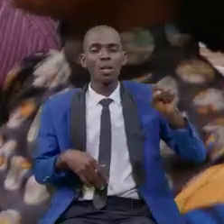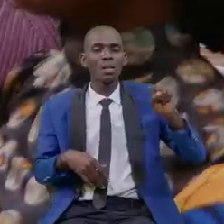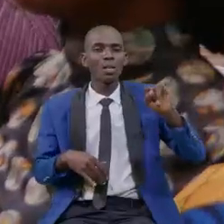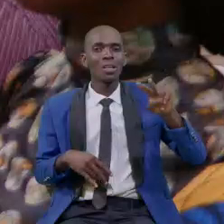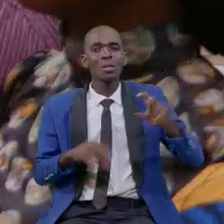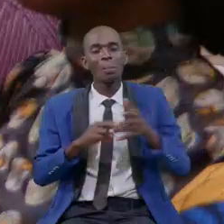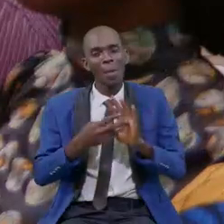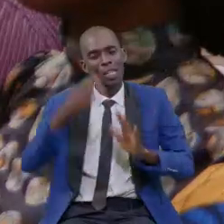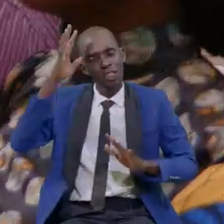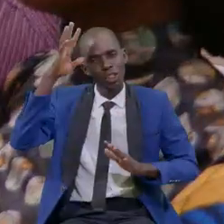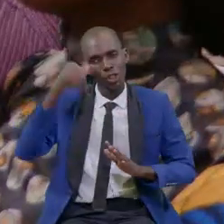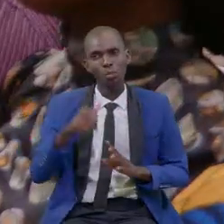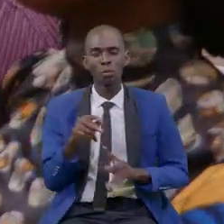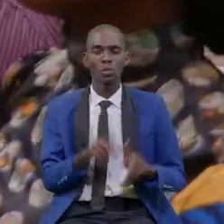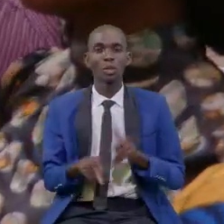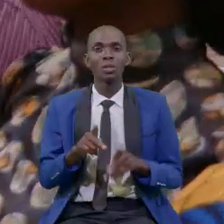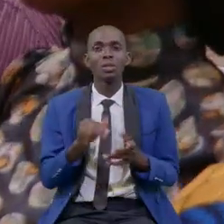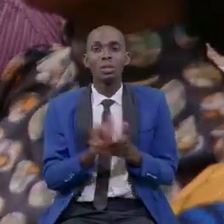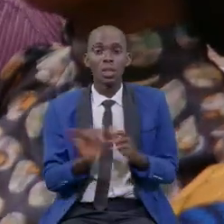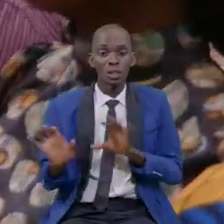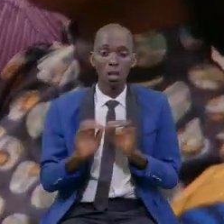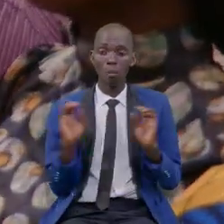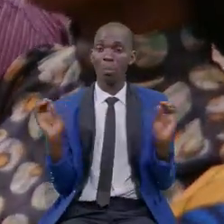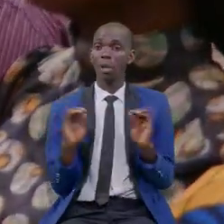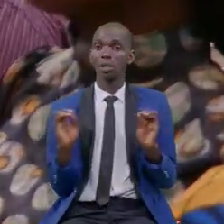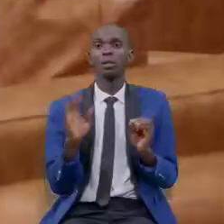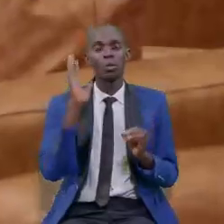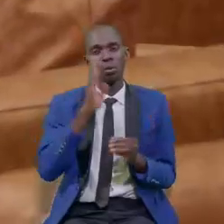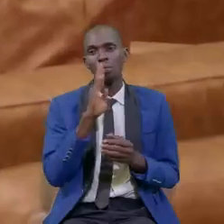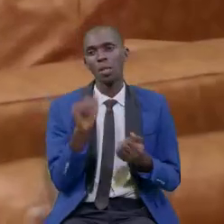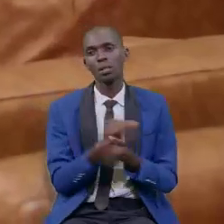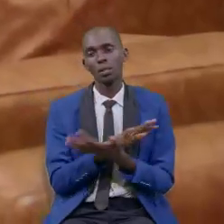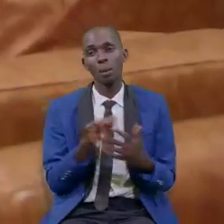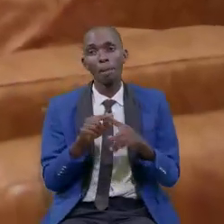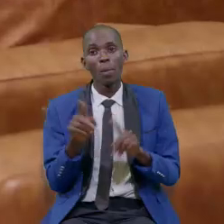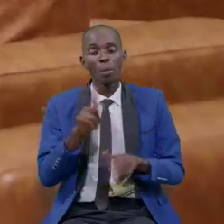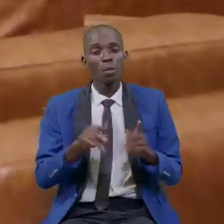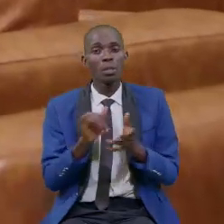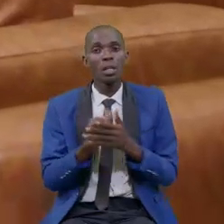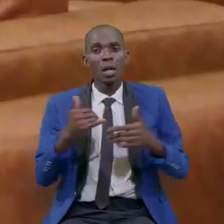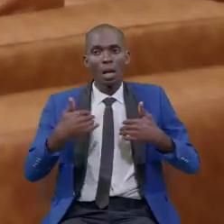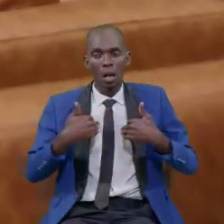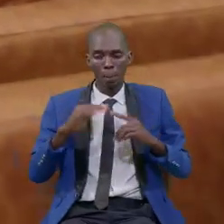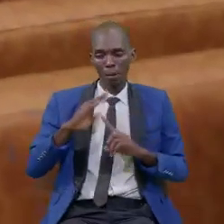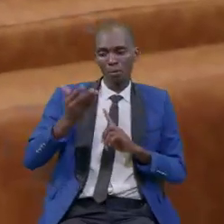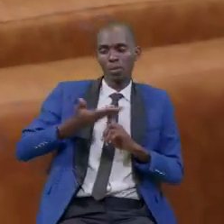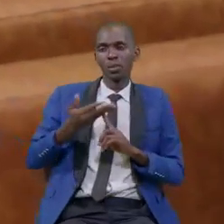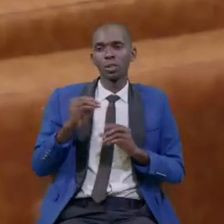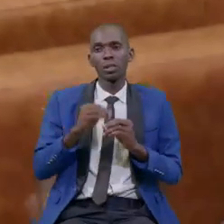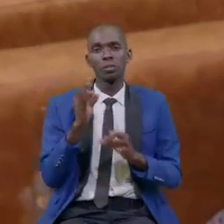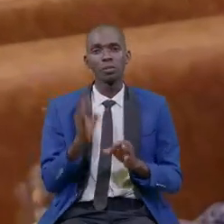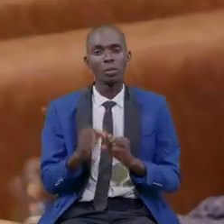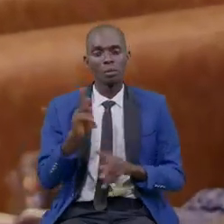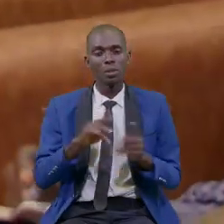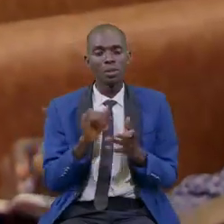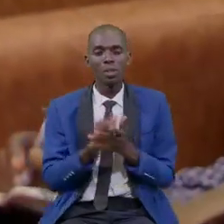did nothing, they perish. But the one that has persuasion in faith, the one that was